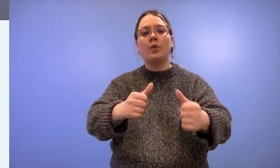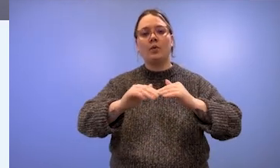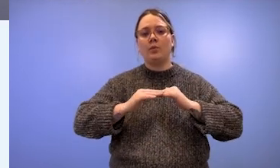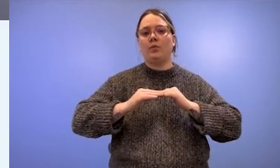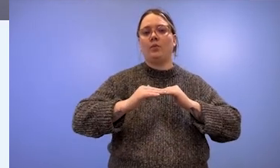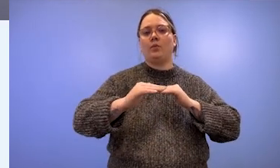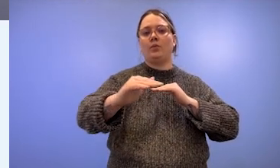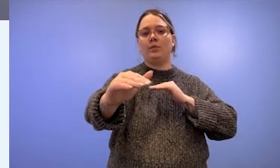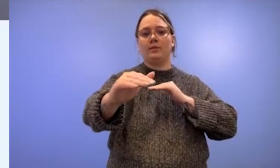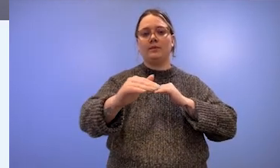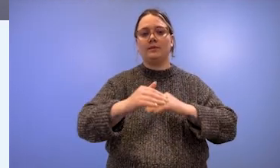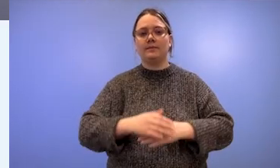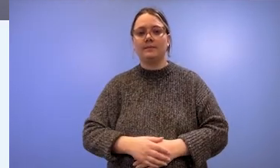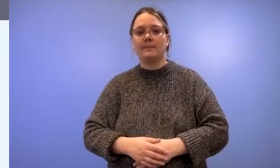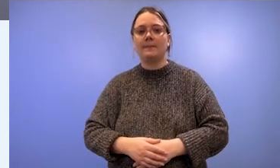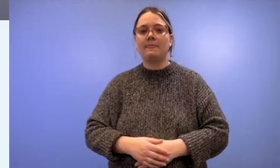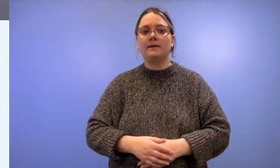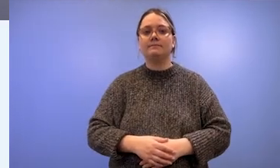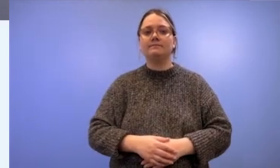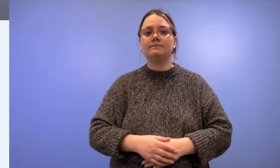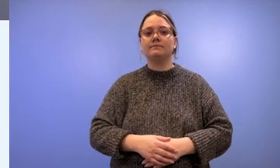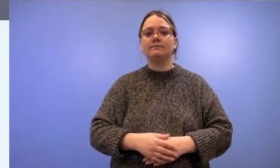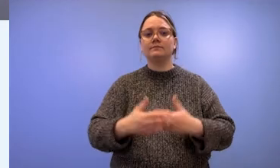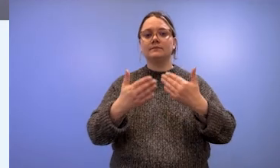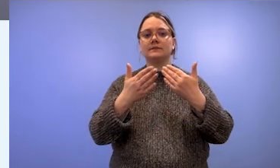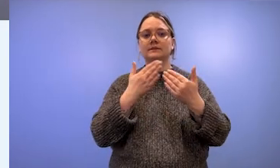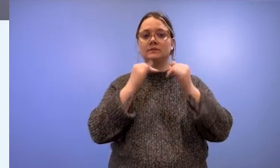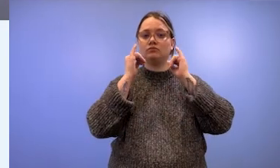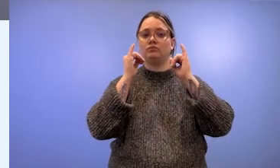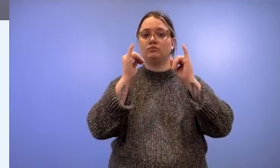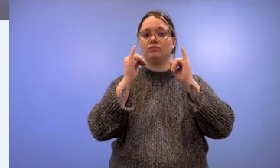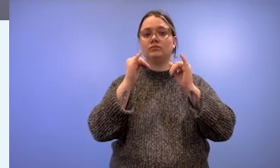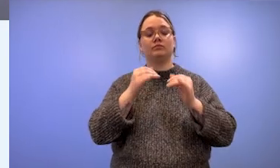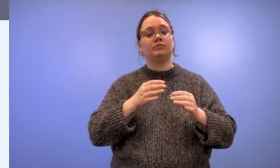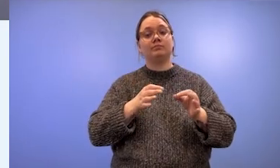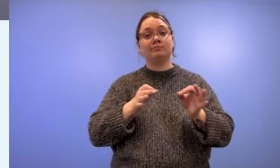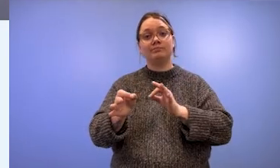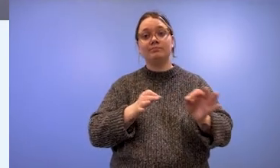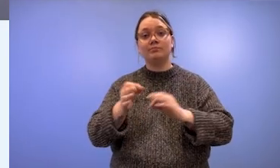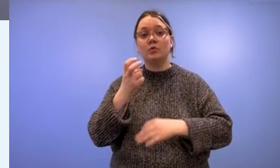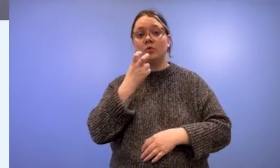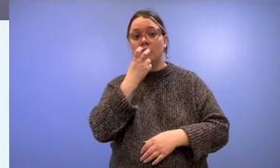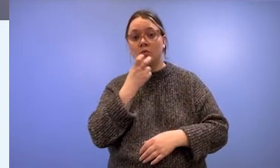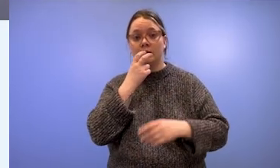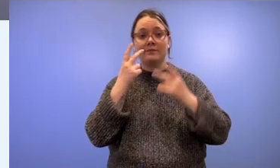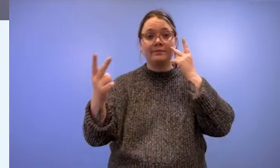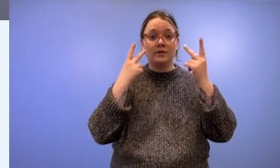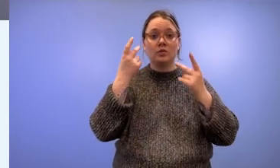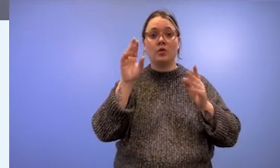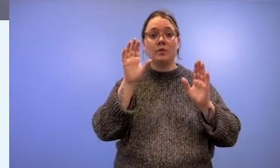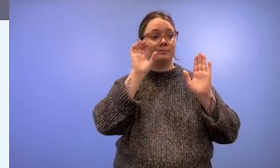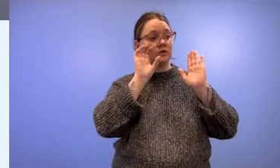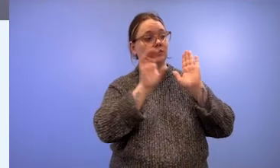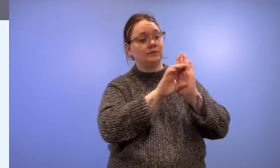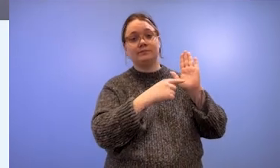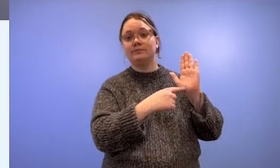stairs in um, or instruction that presents material both orally and visually, or signs with